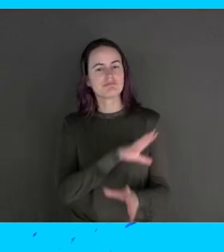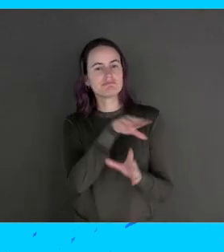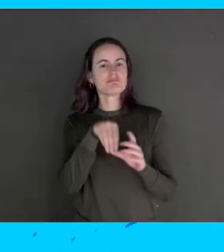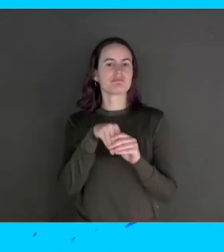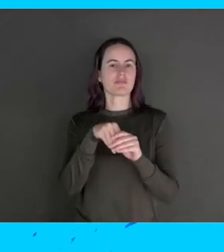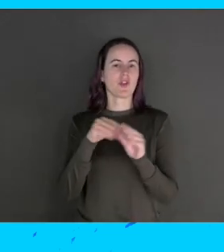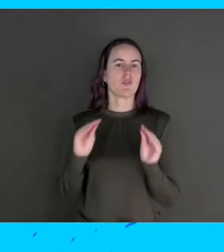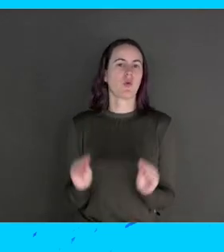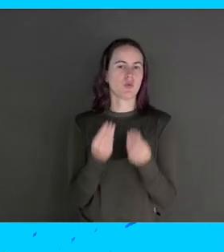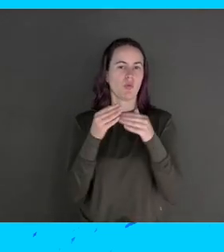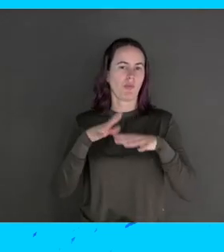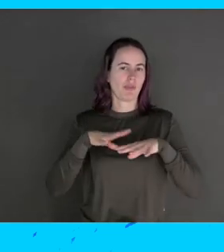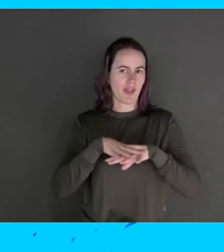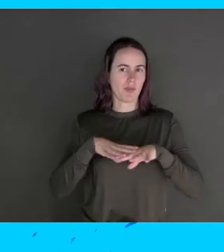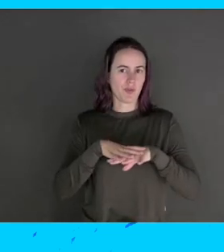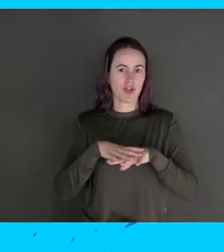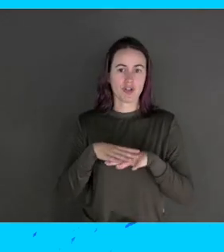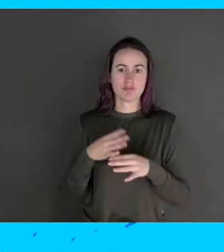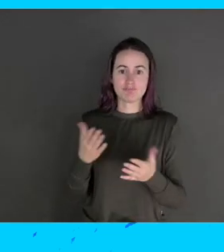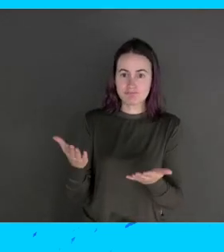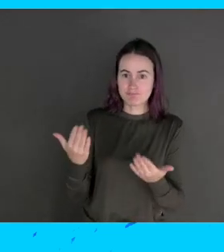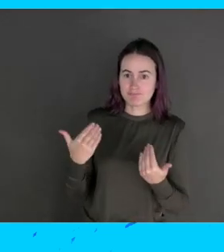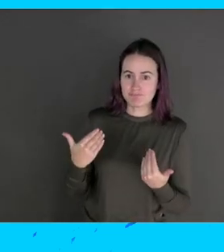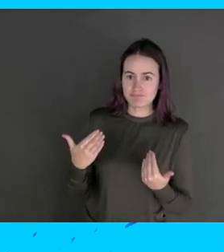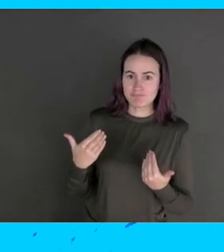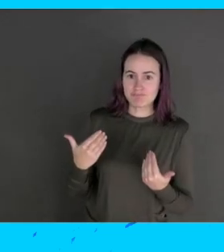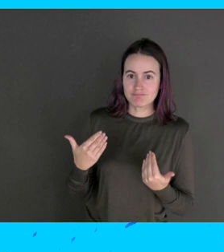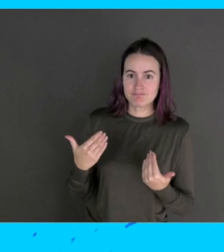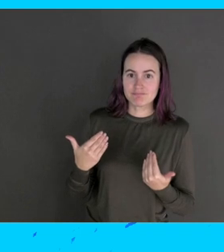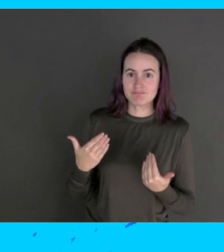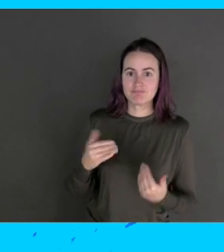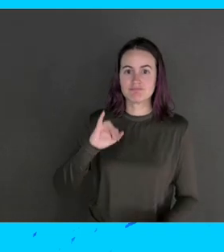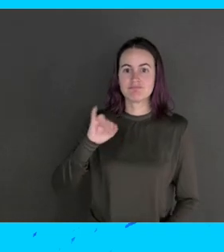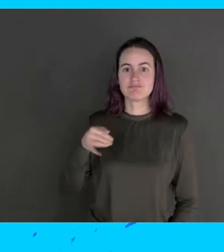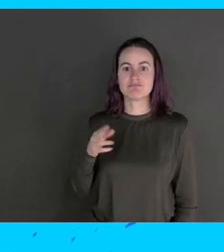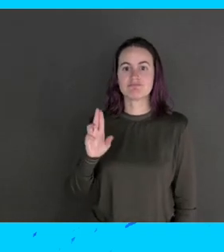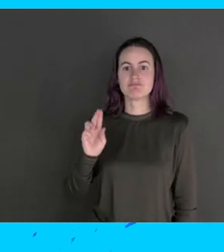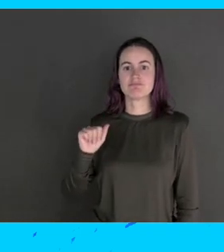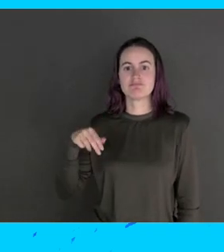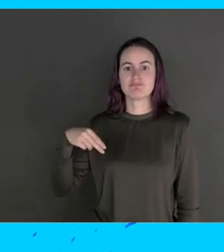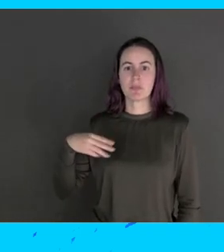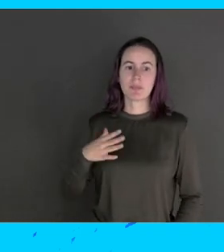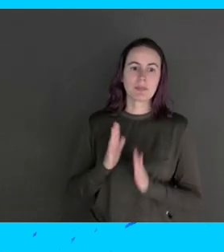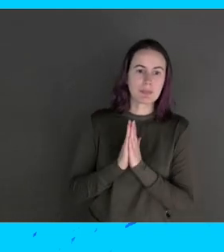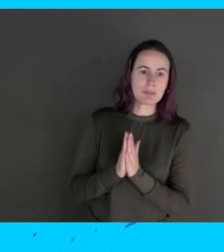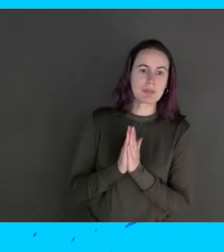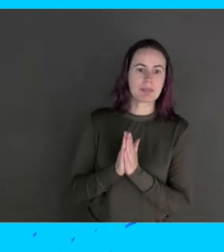So welcome, John Daniel, and if you can like give you a brief introduction.